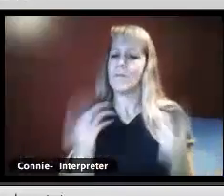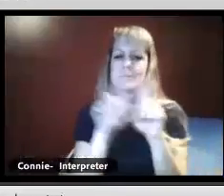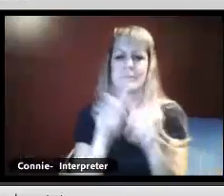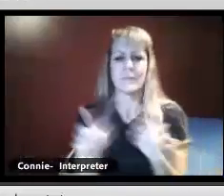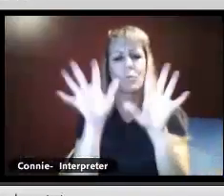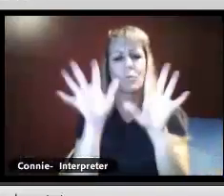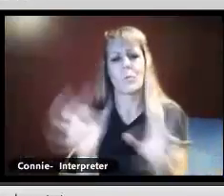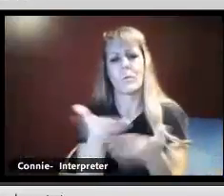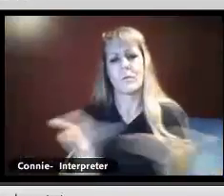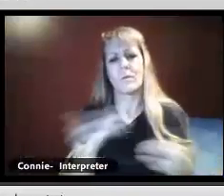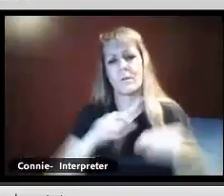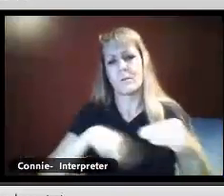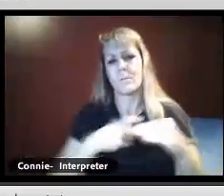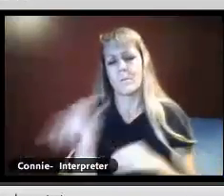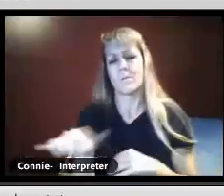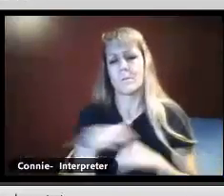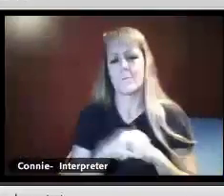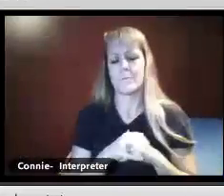about this